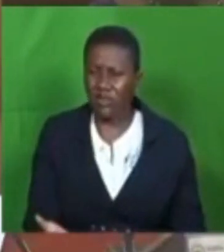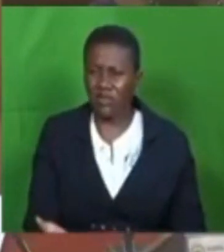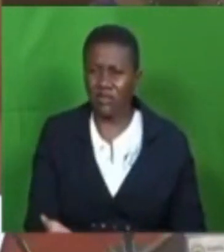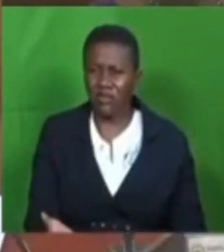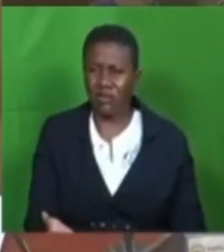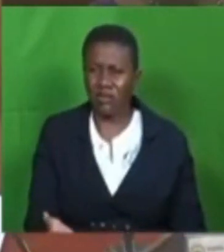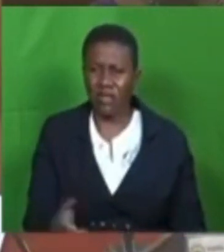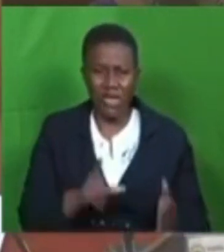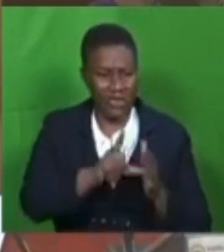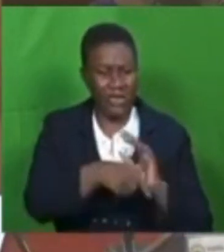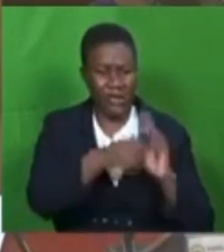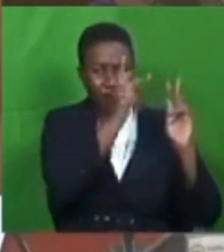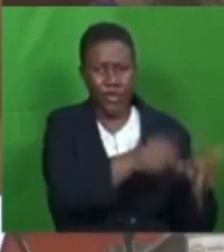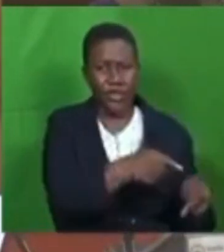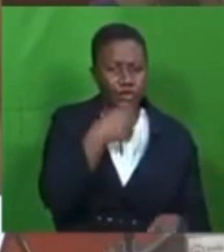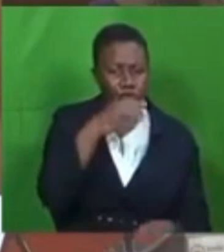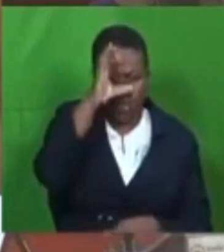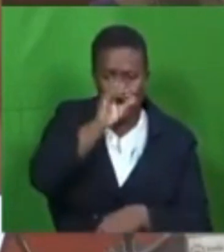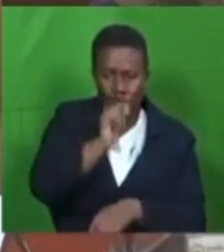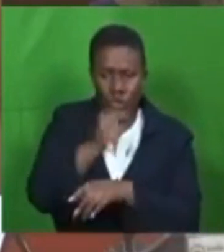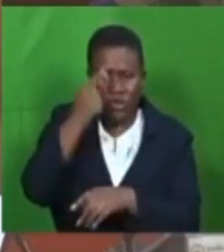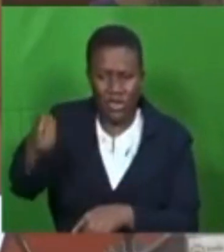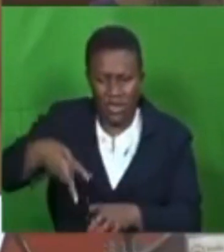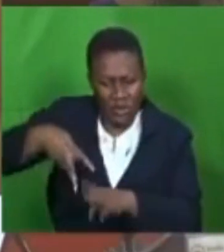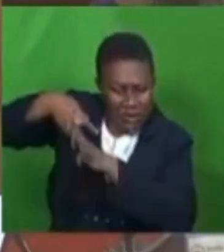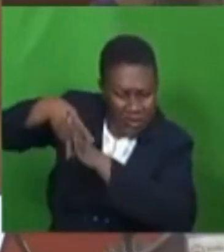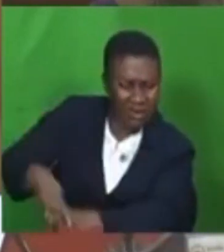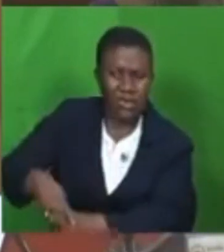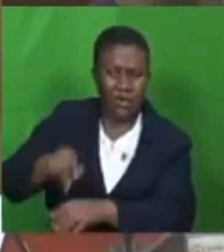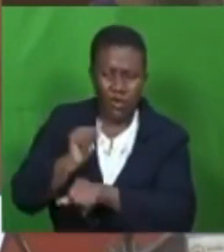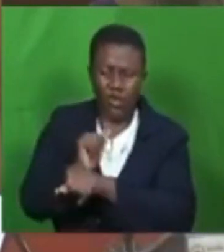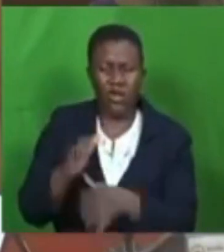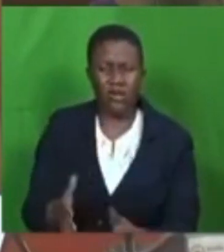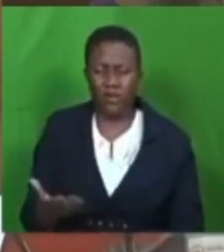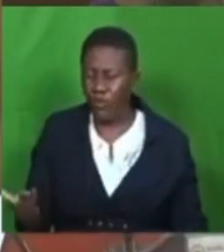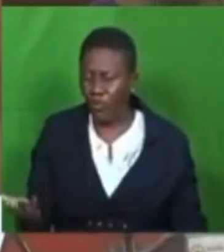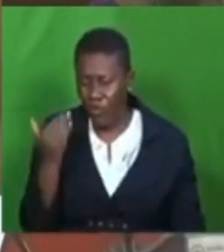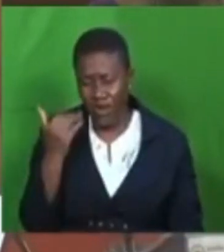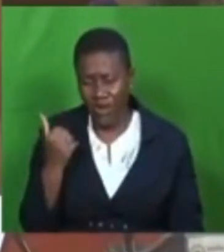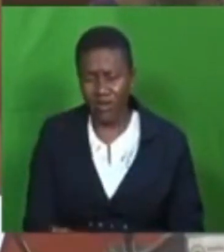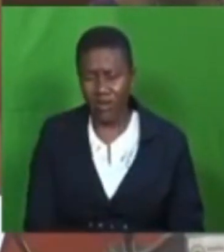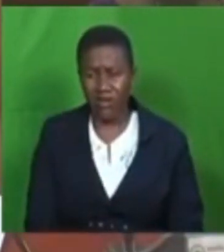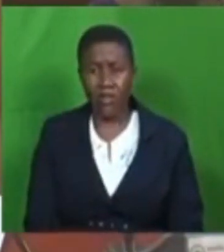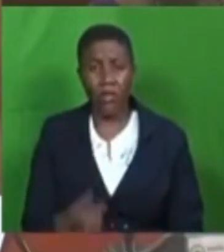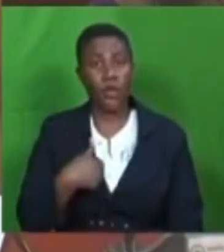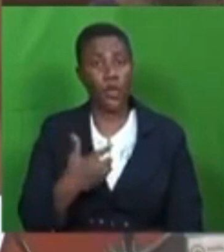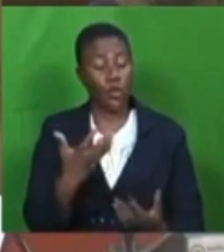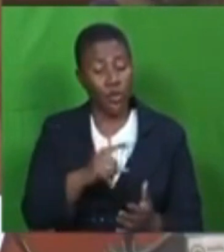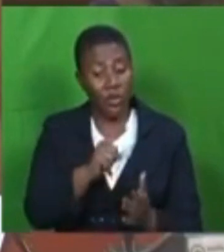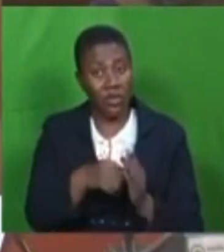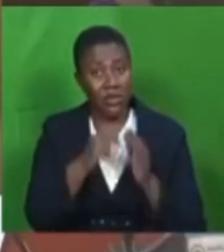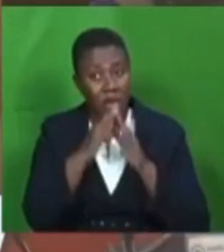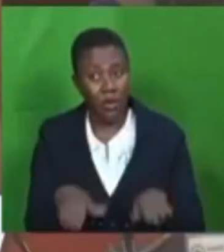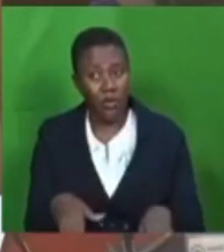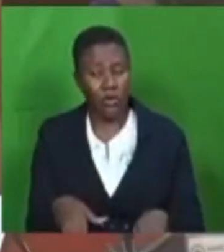the rest in the name of the poor? Mr. Speaker, I will warn this House at